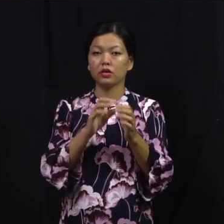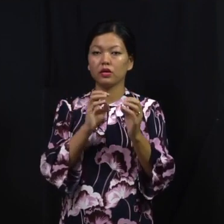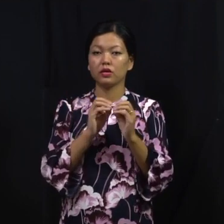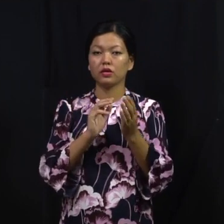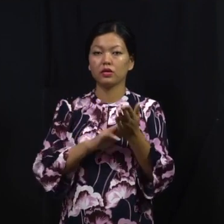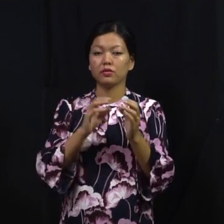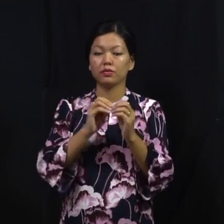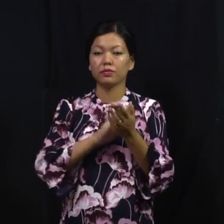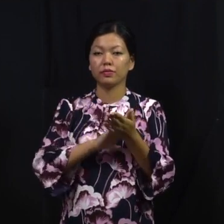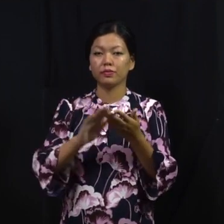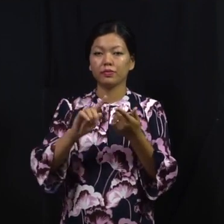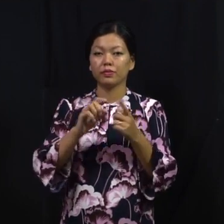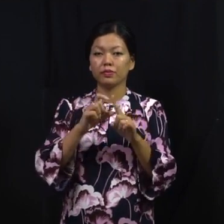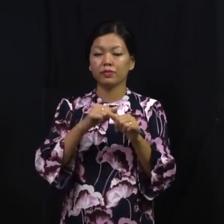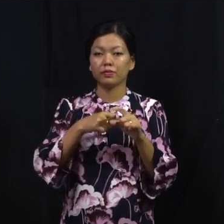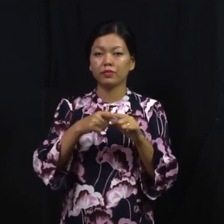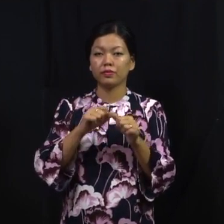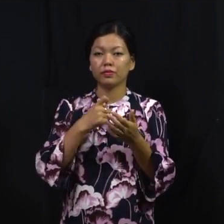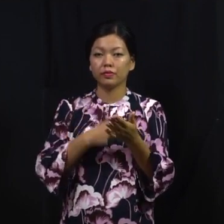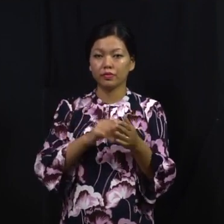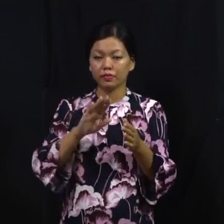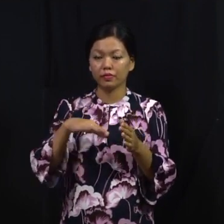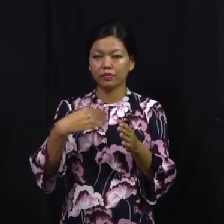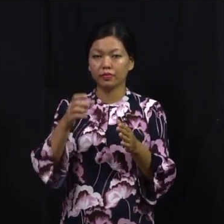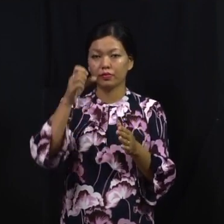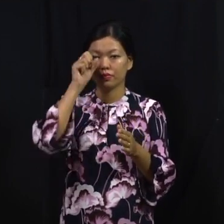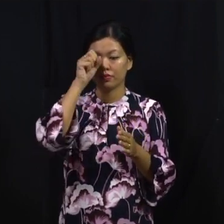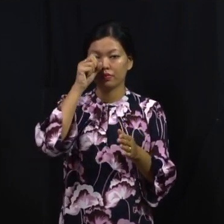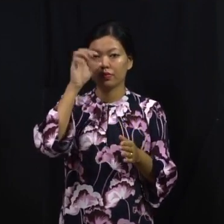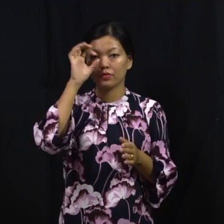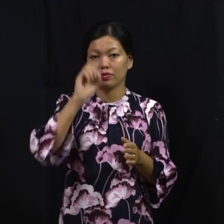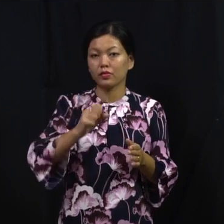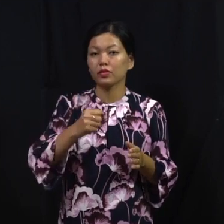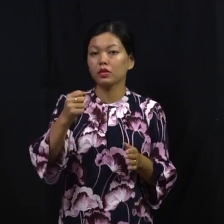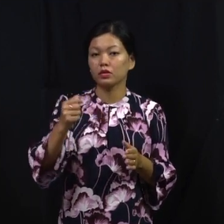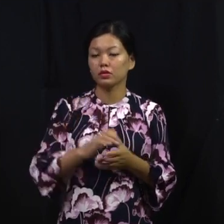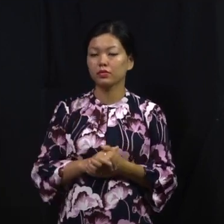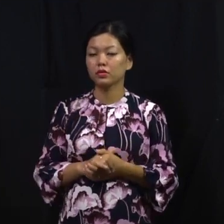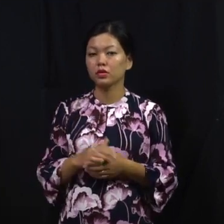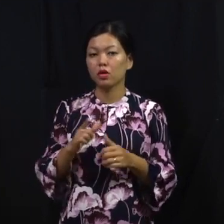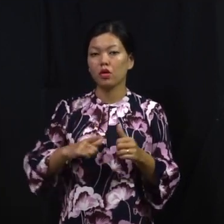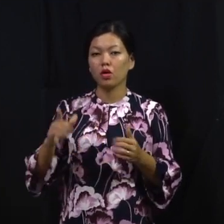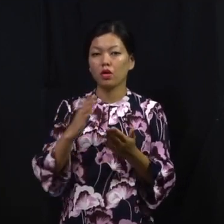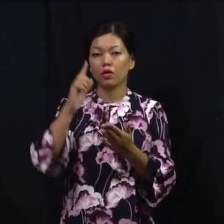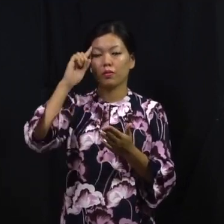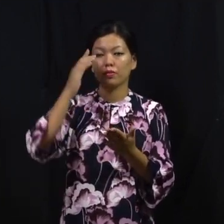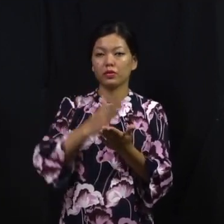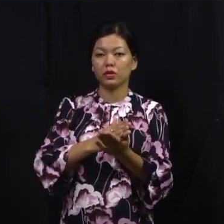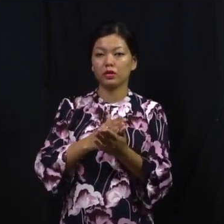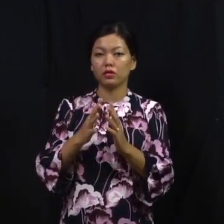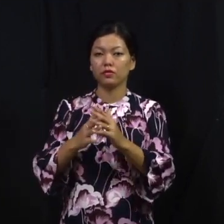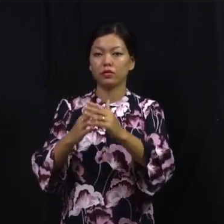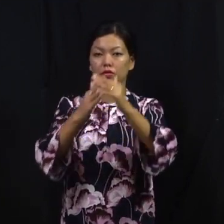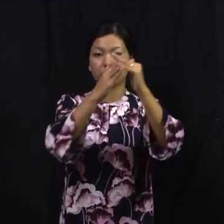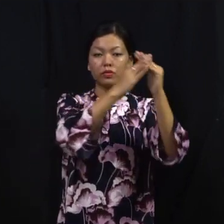liberty, equality that was going on in the European or in the Western countries. So they adopted this policy, and